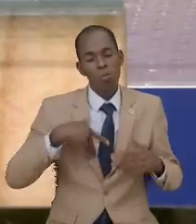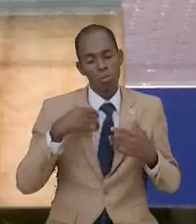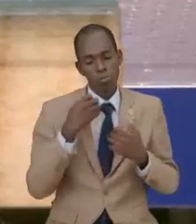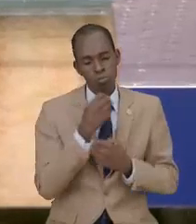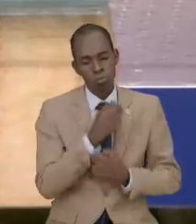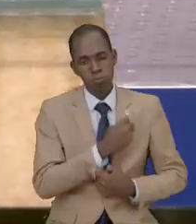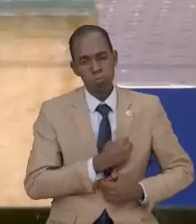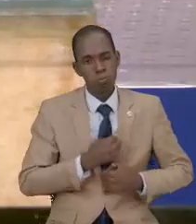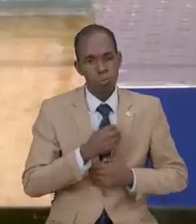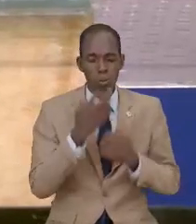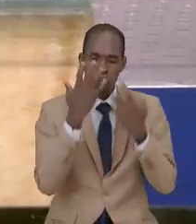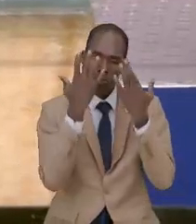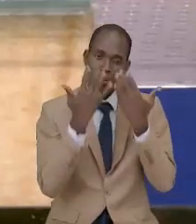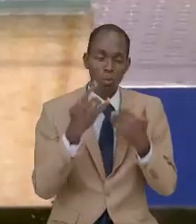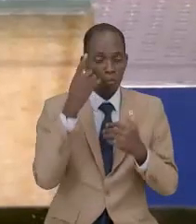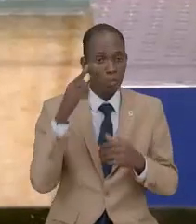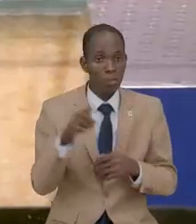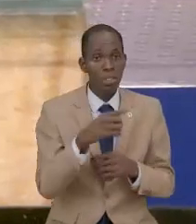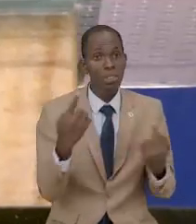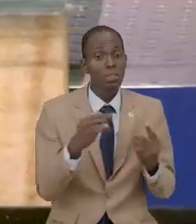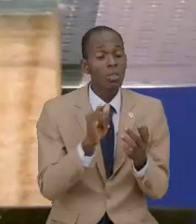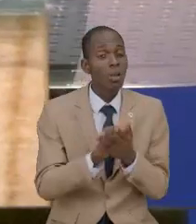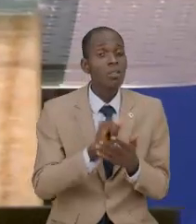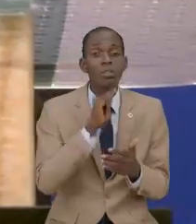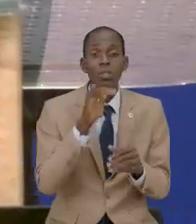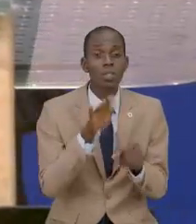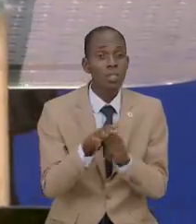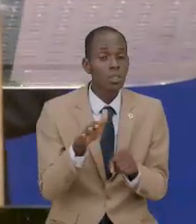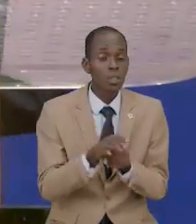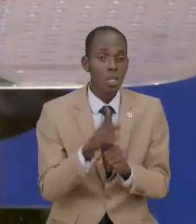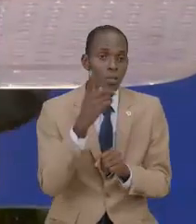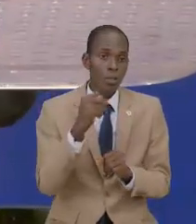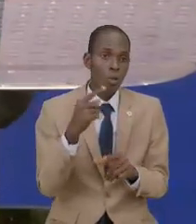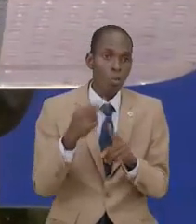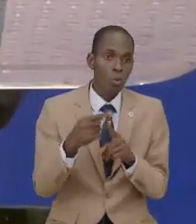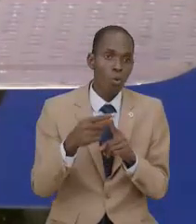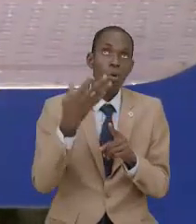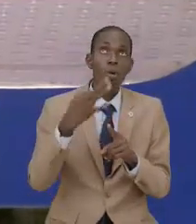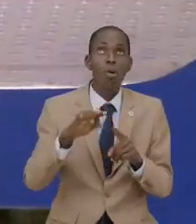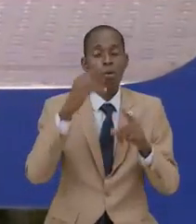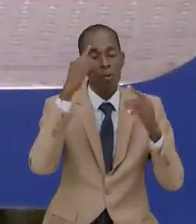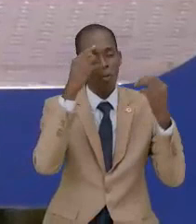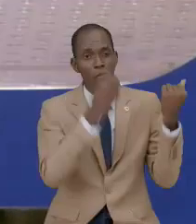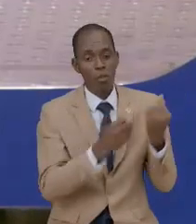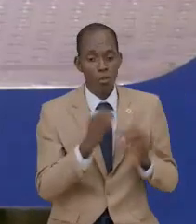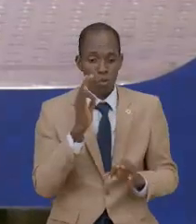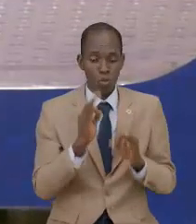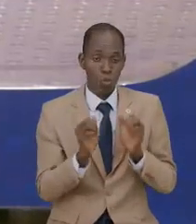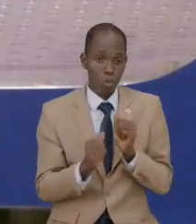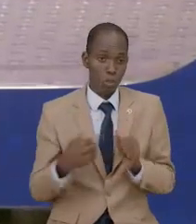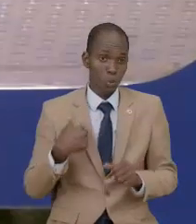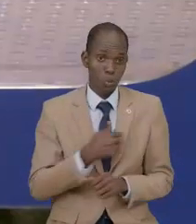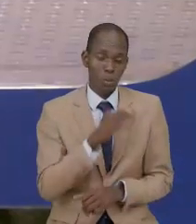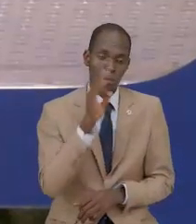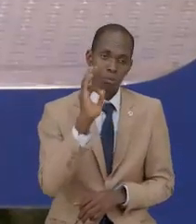sin, all that is not enough. The word of faith which we preach, look at